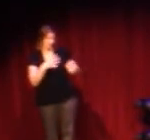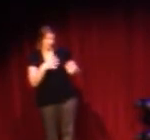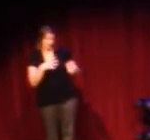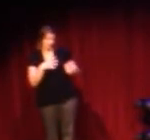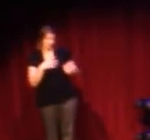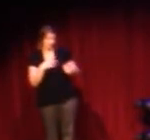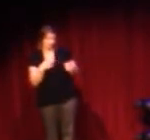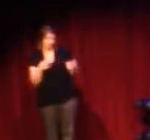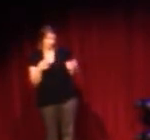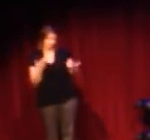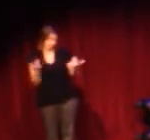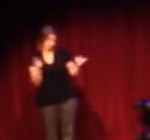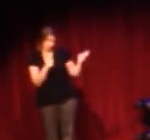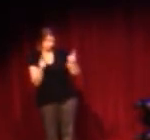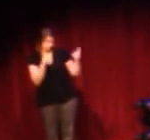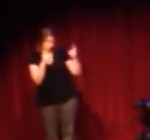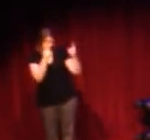too.